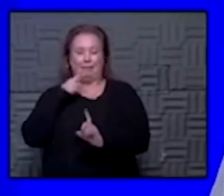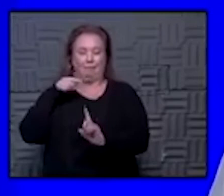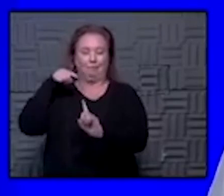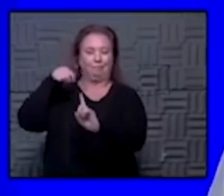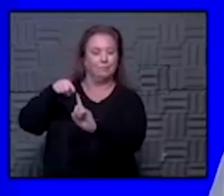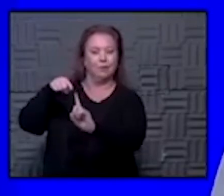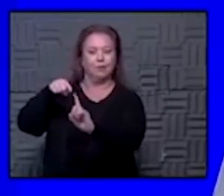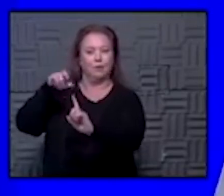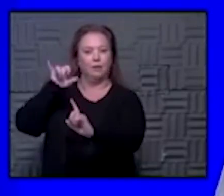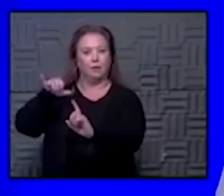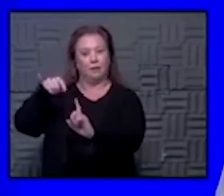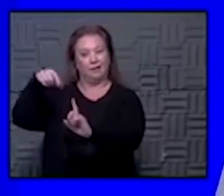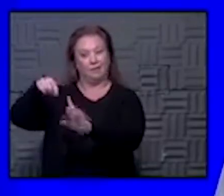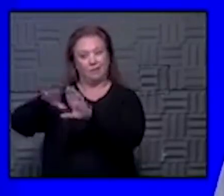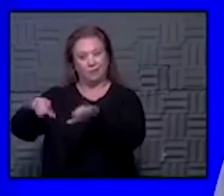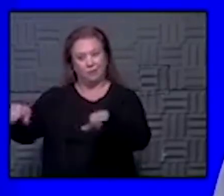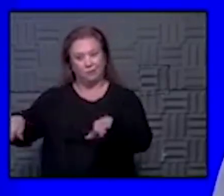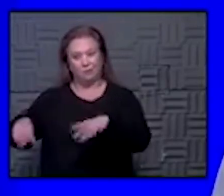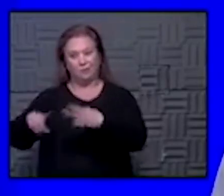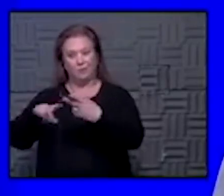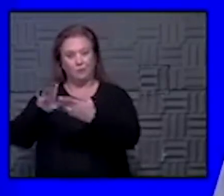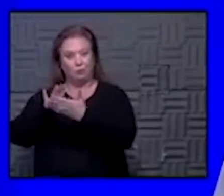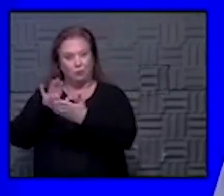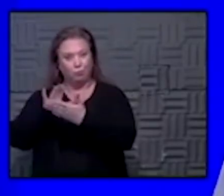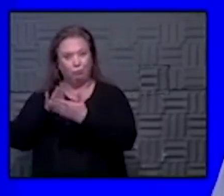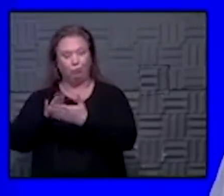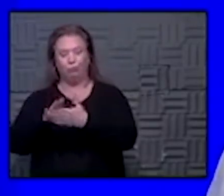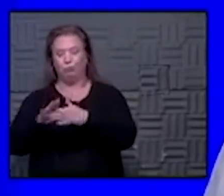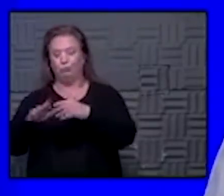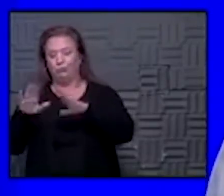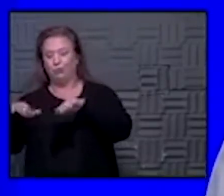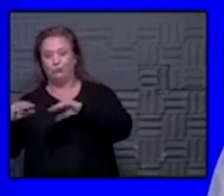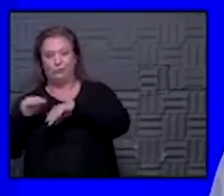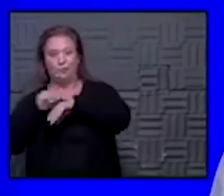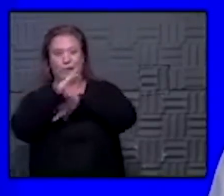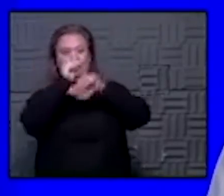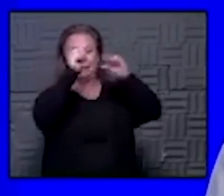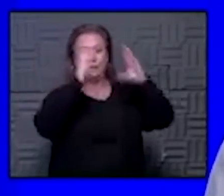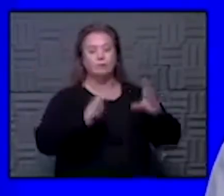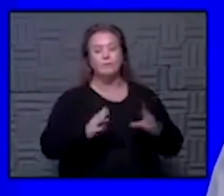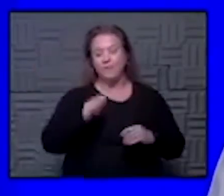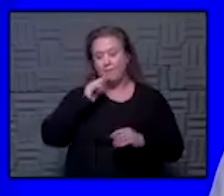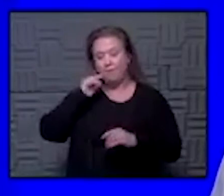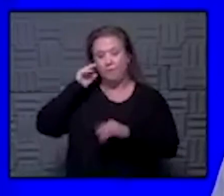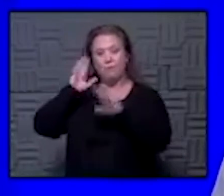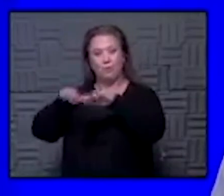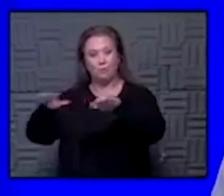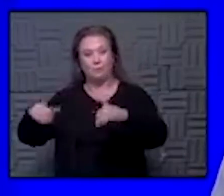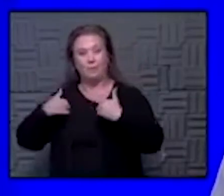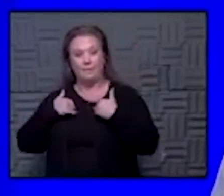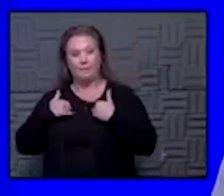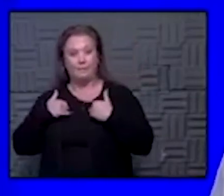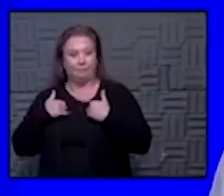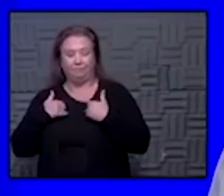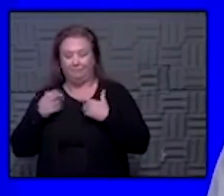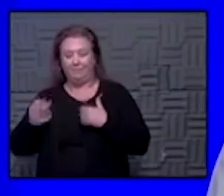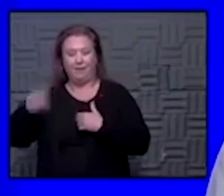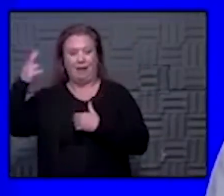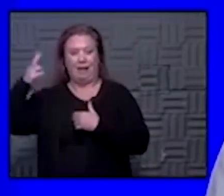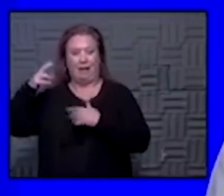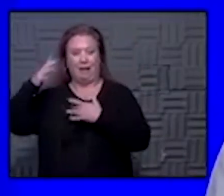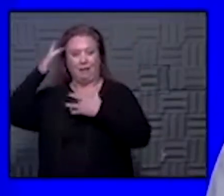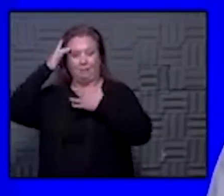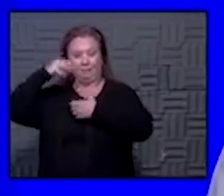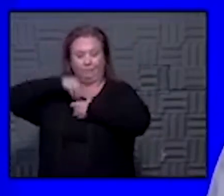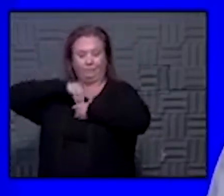on, was this in school? Was it the child to the teacher? Certainly we know in the homes that children can have just as high viral